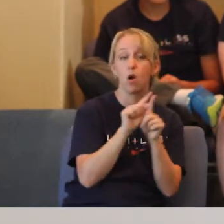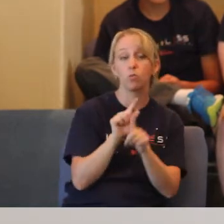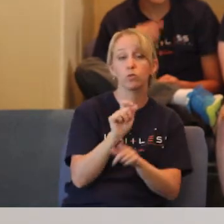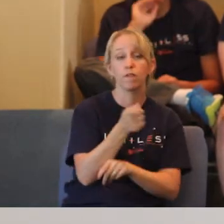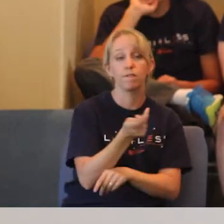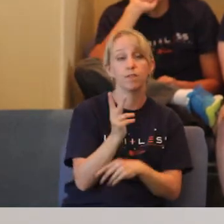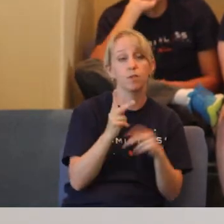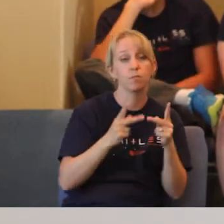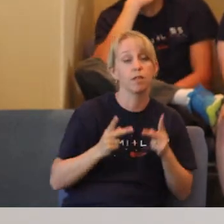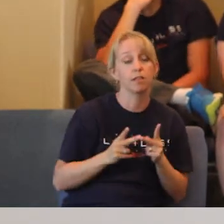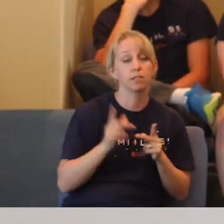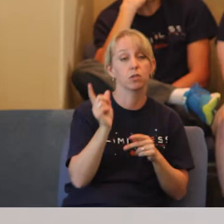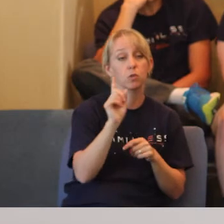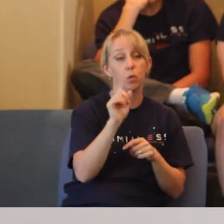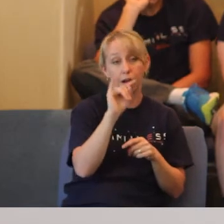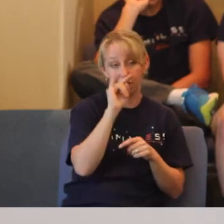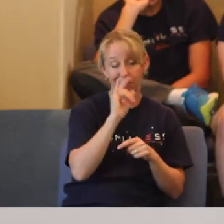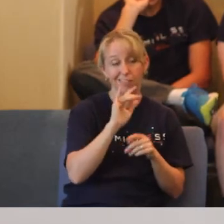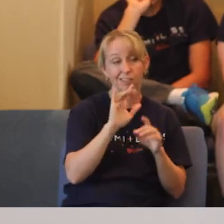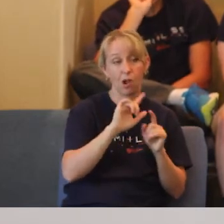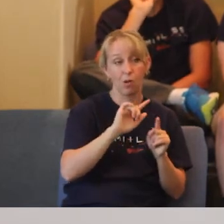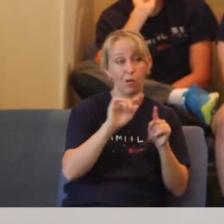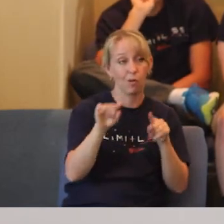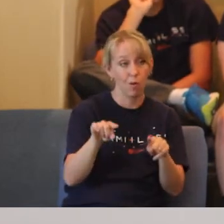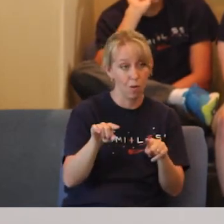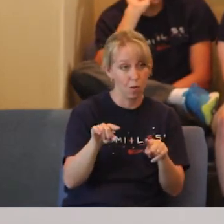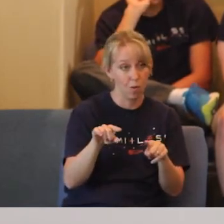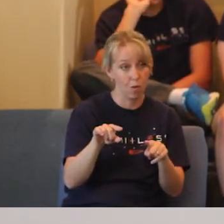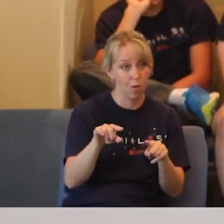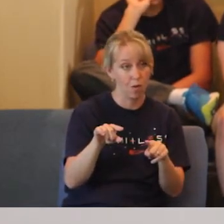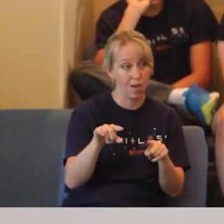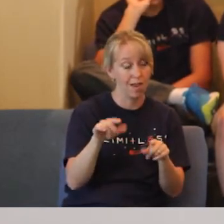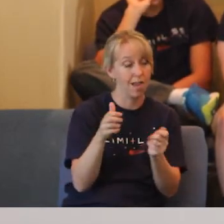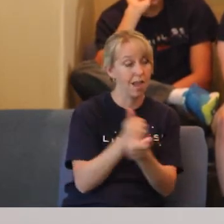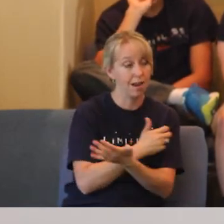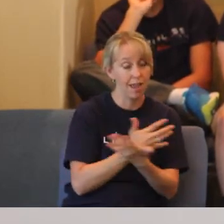and everything that's done is not about us.